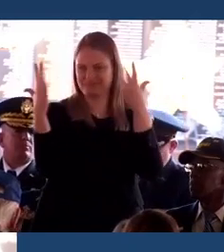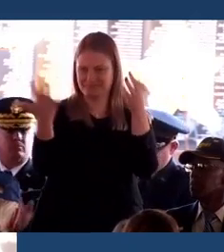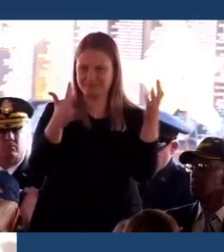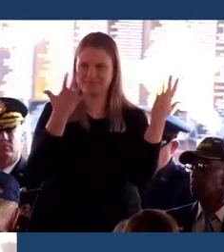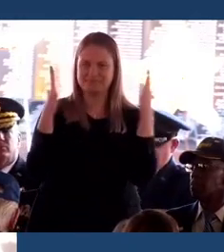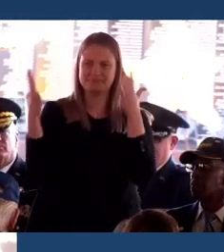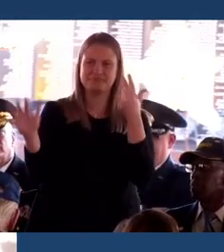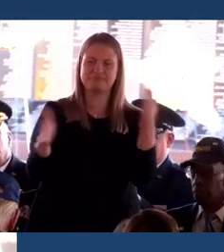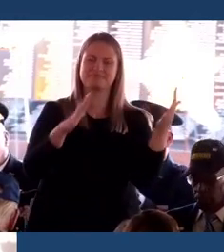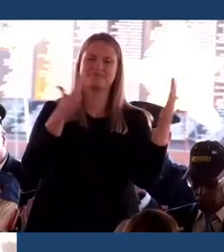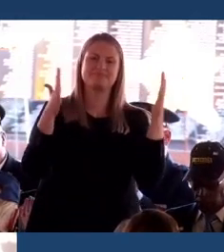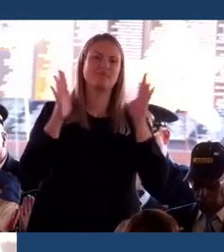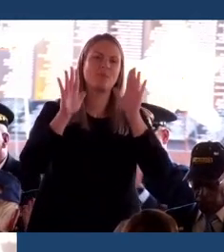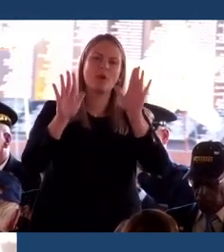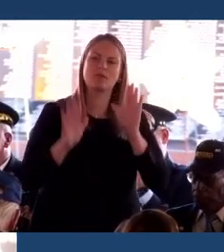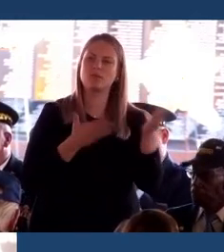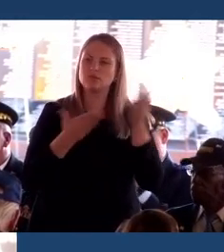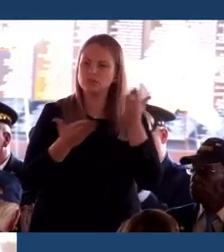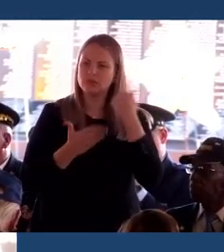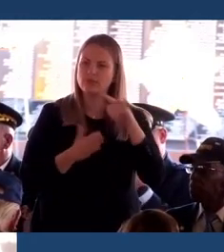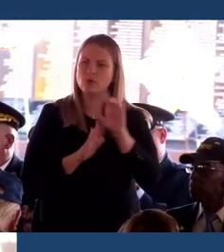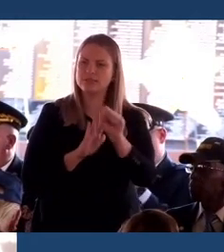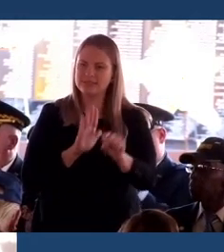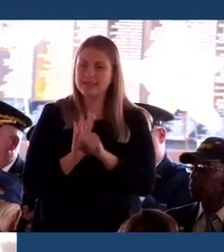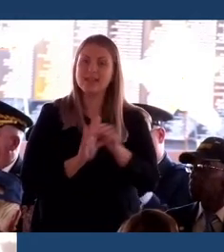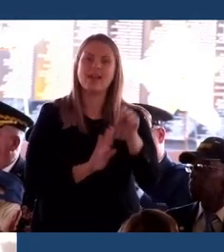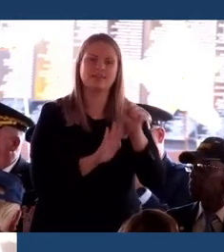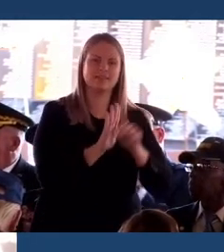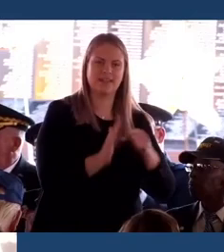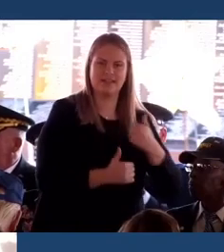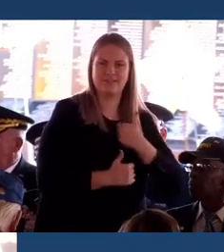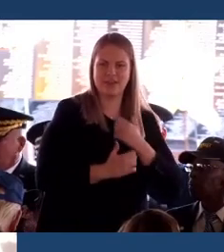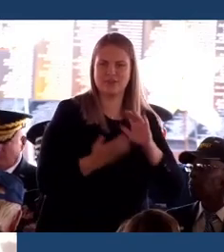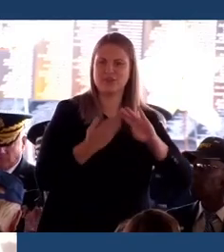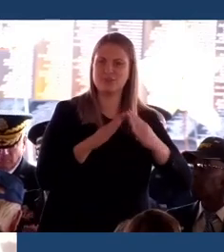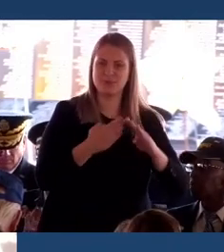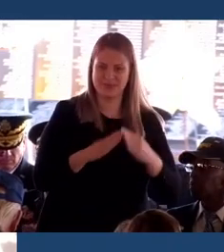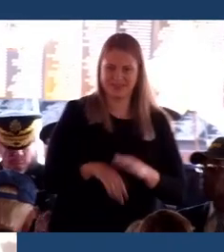their terrific service to our state and our state veterans community?